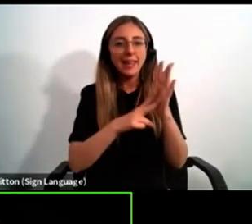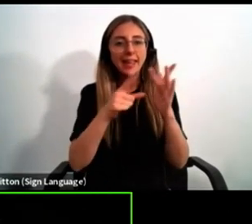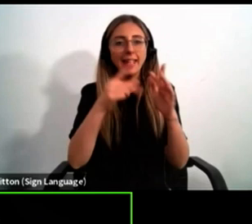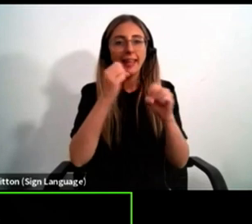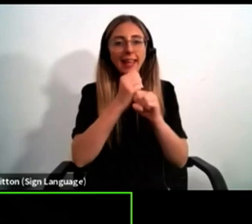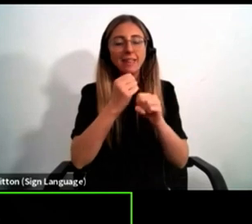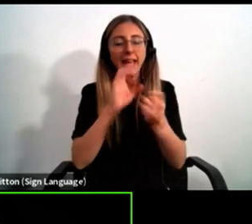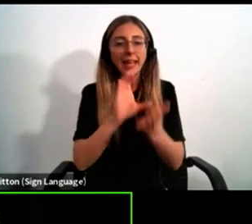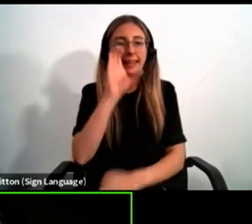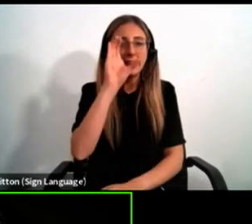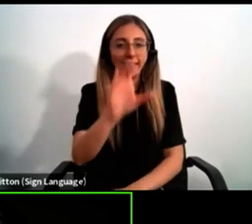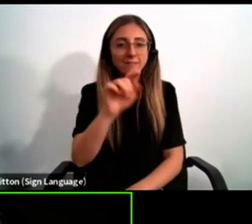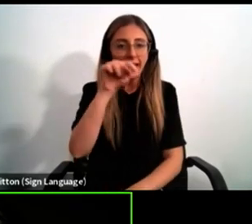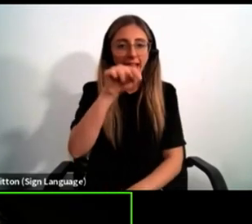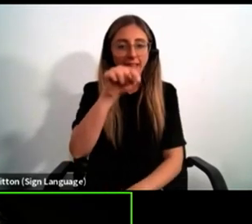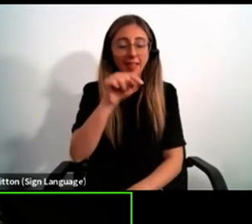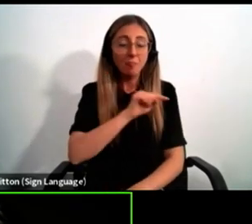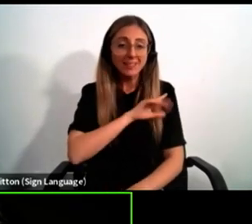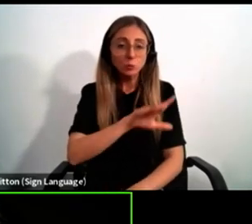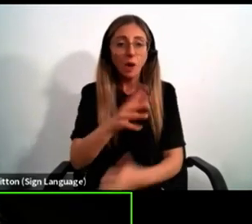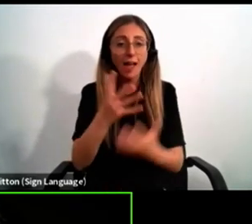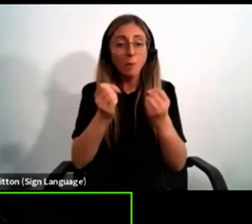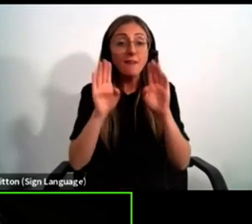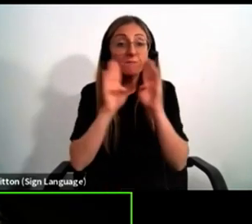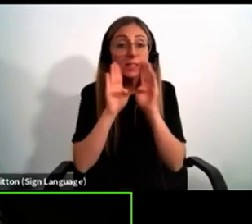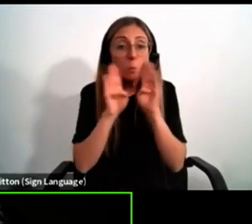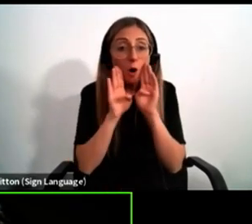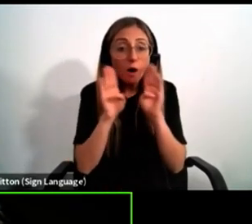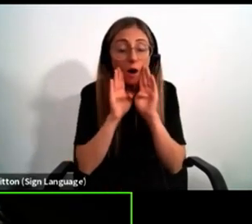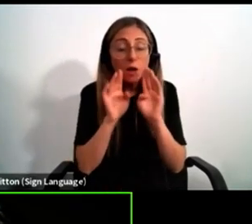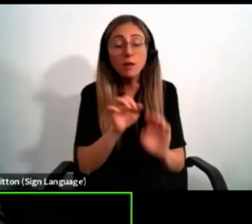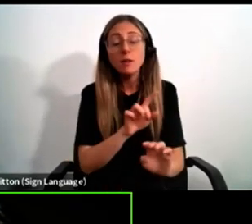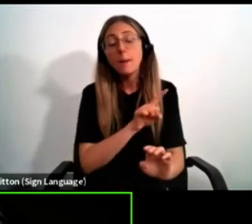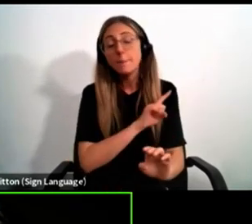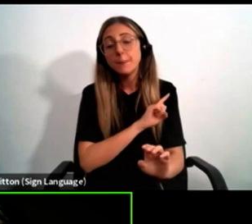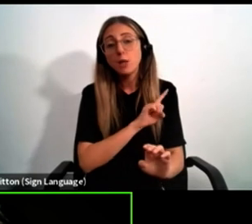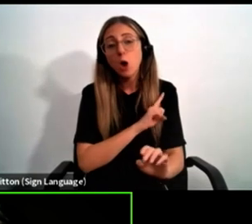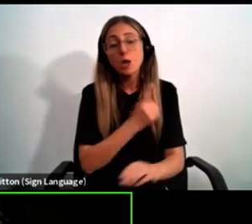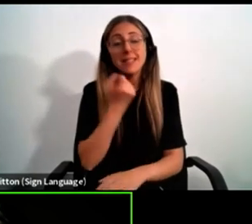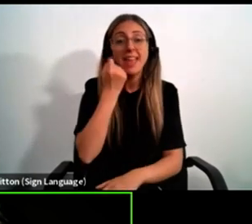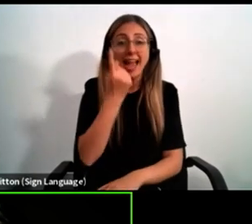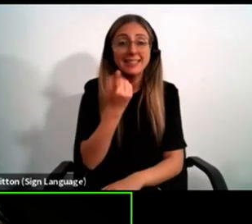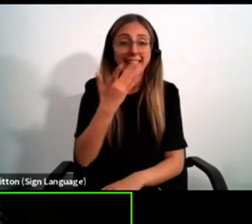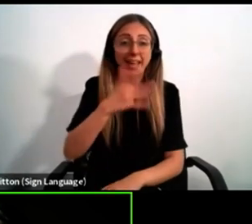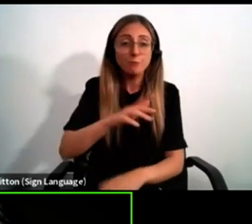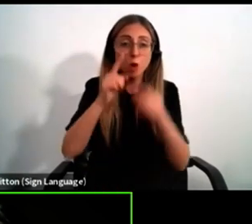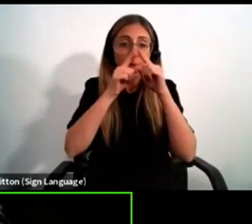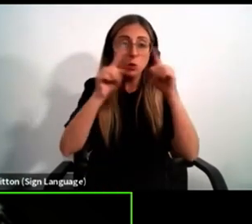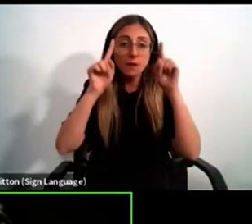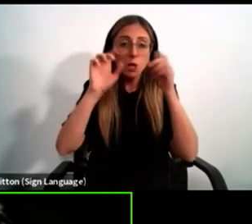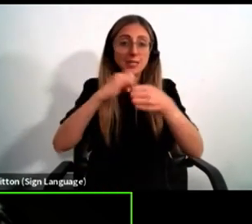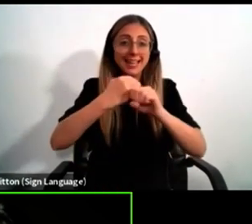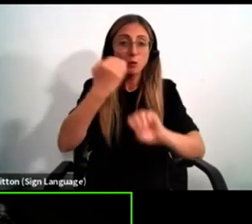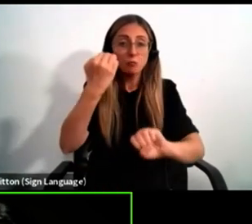means. And this is one of the reasons why we've had Facebook, because the idea from his university graduate actually got